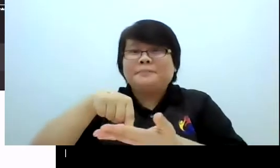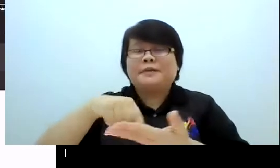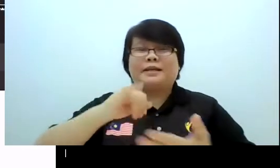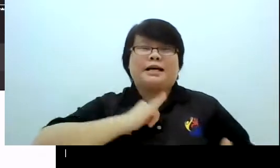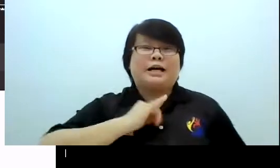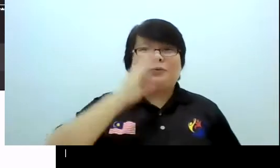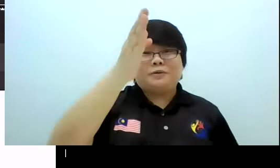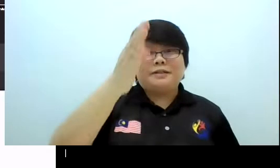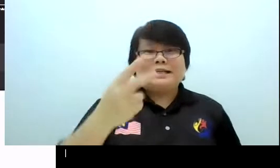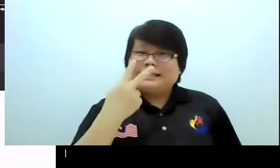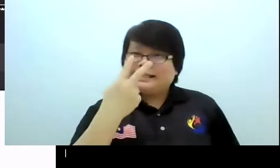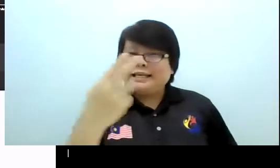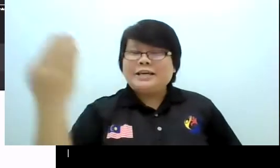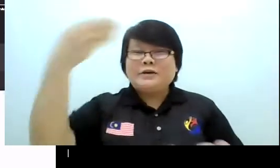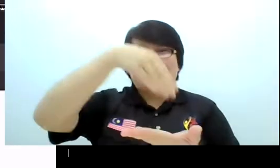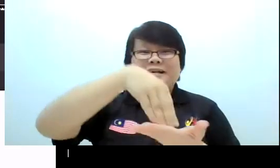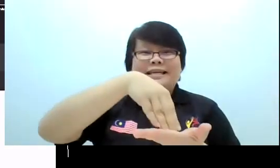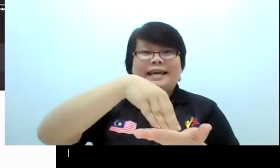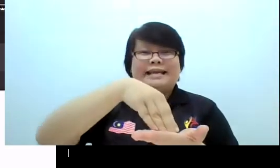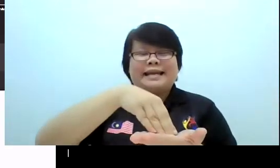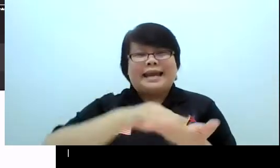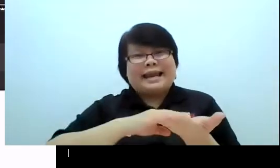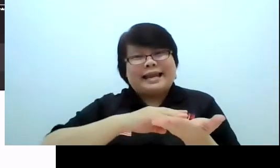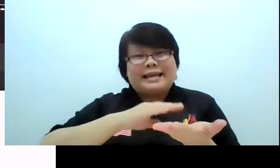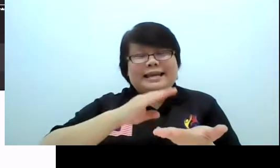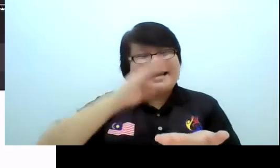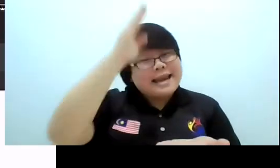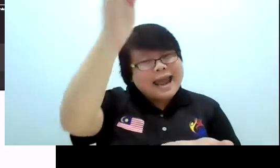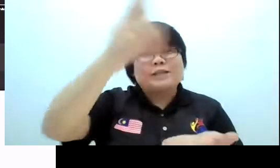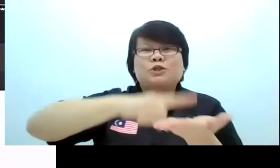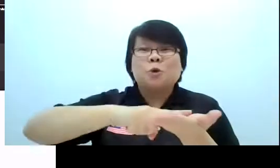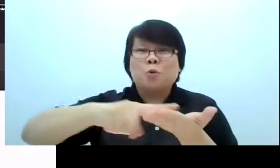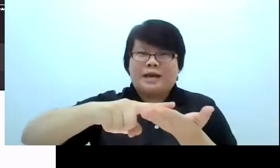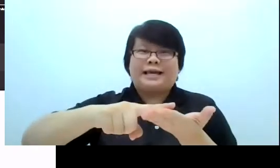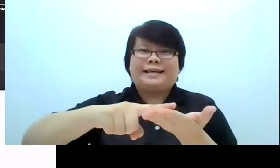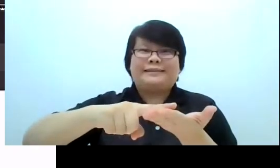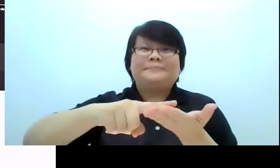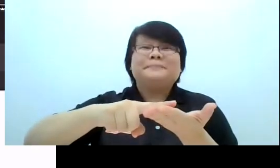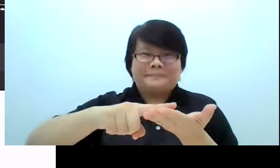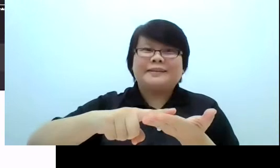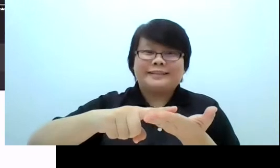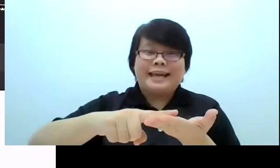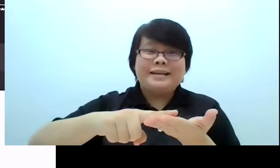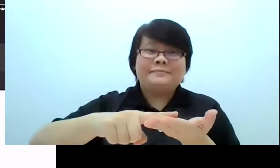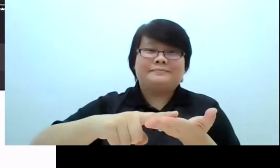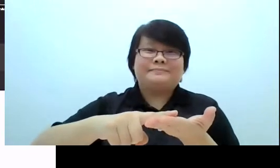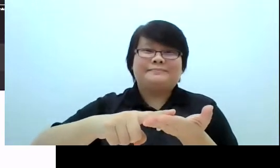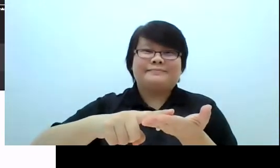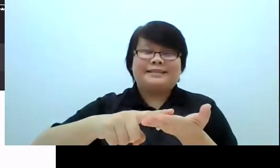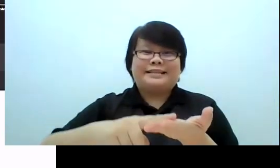today. I will see you again next week.